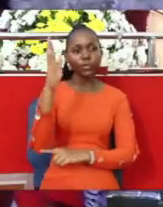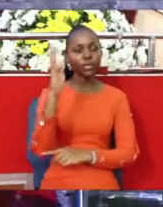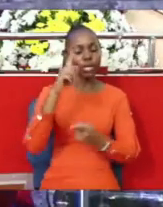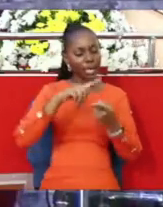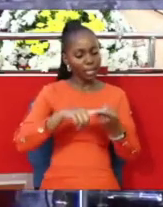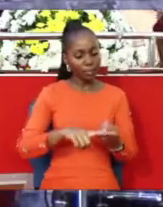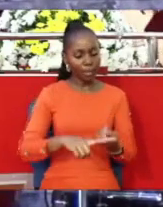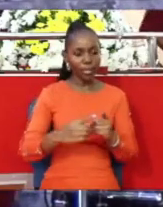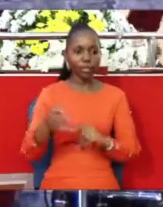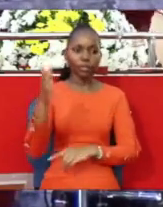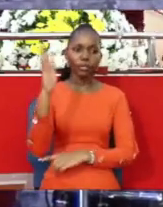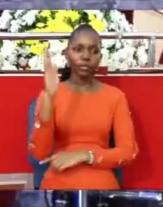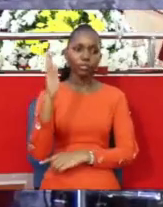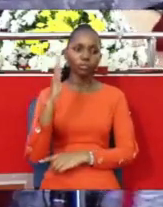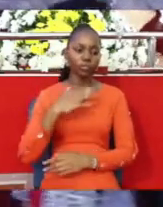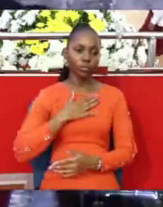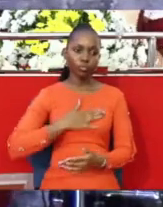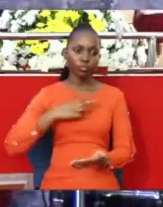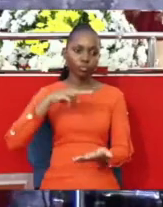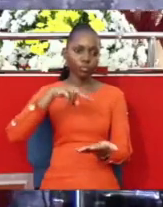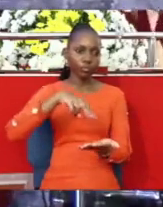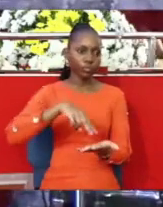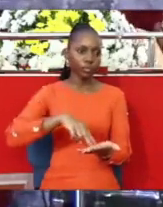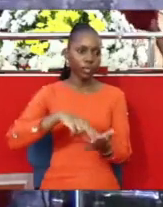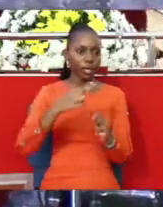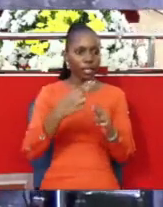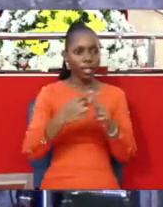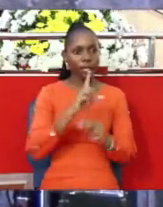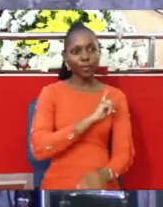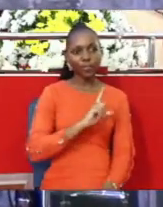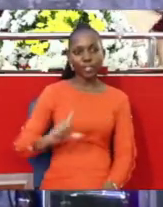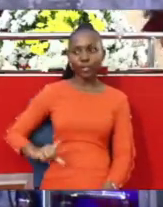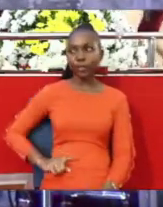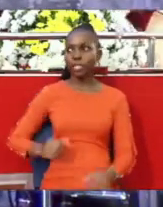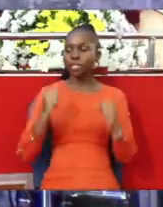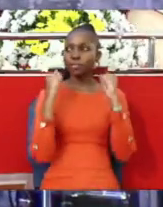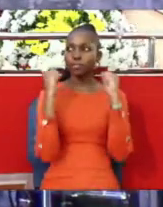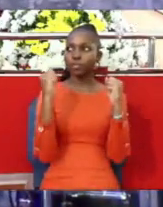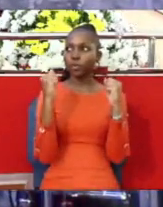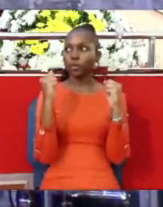him. Mkimbilie. Let's all stand up. Hebu tusimame. The name of the Lord Jina is a strong tower. Ni ngome